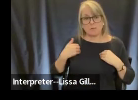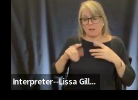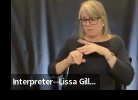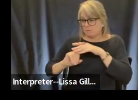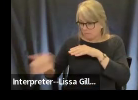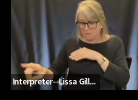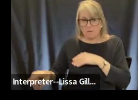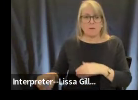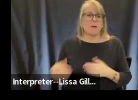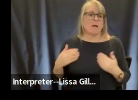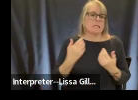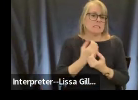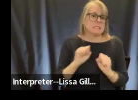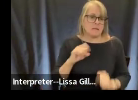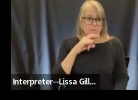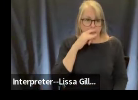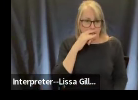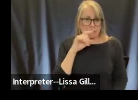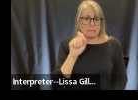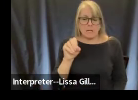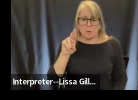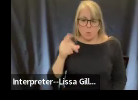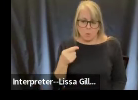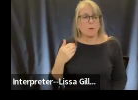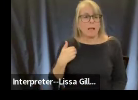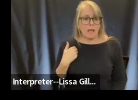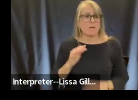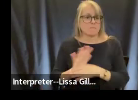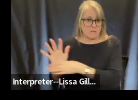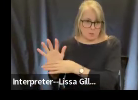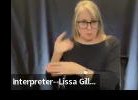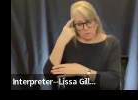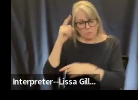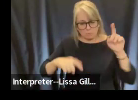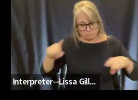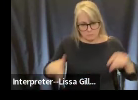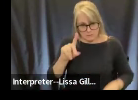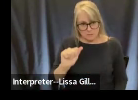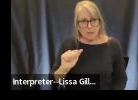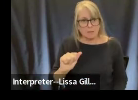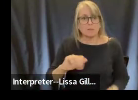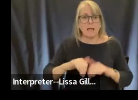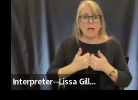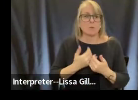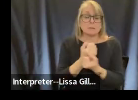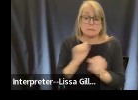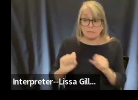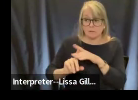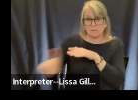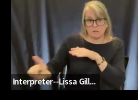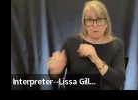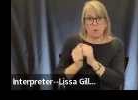other safety for a variety of types of disabilities. And how to safely evacuate someone with an